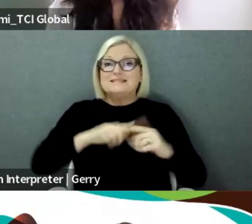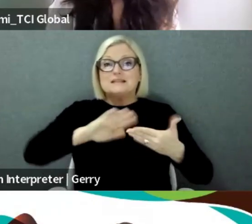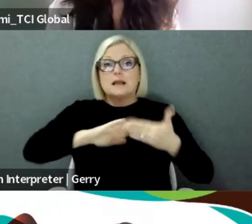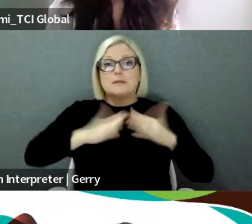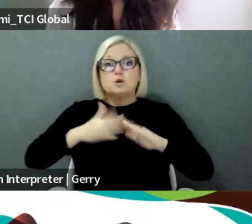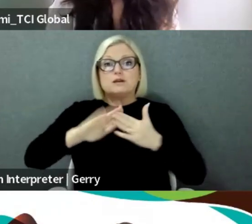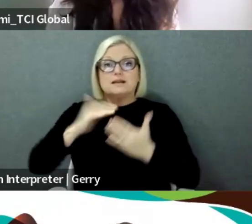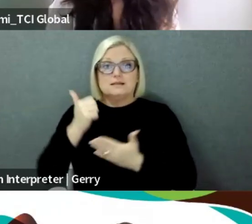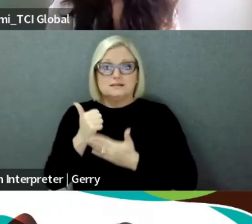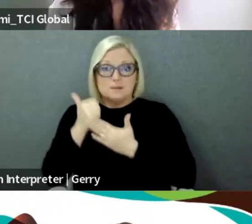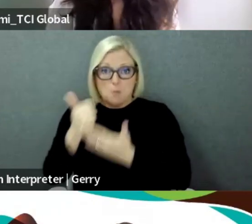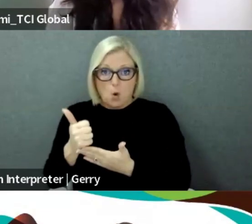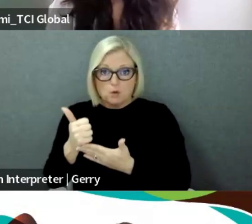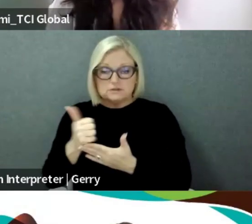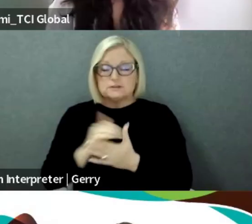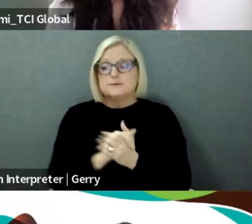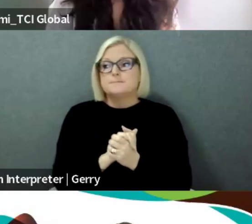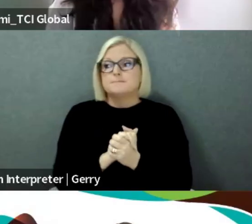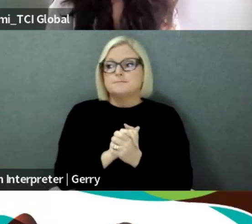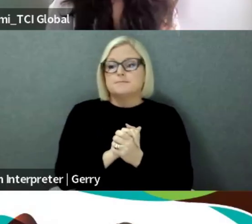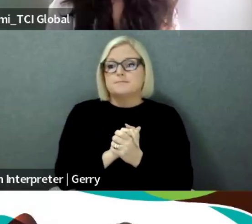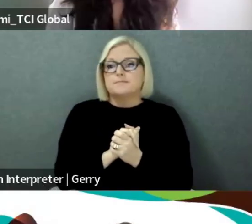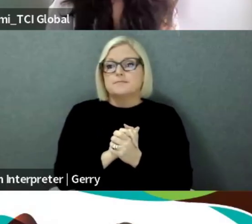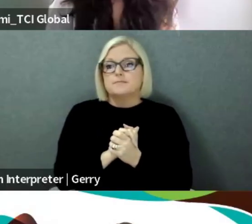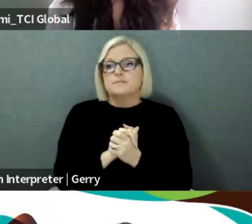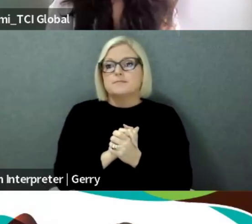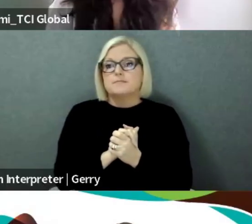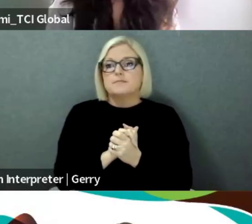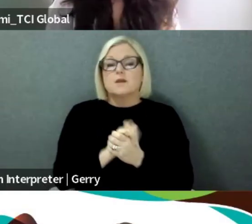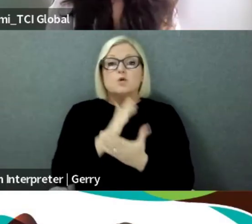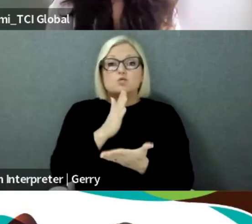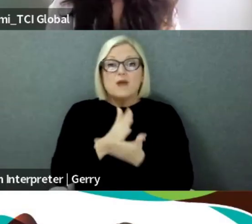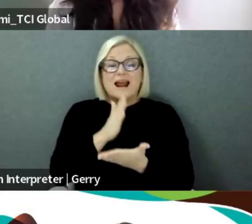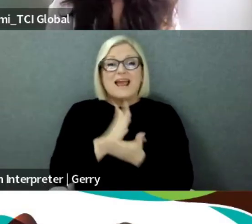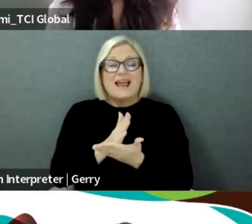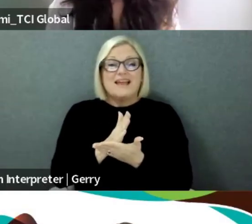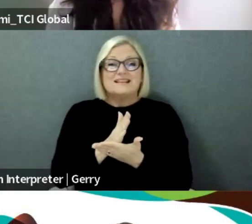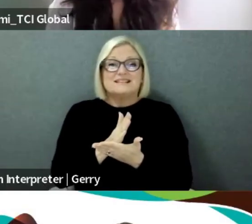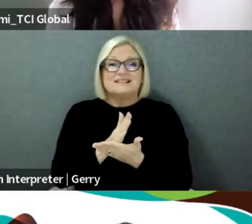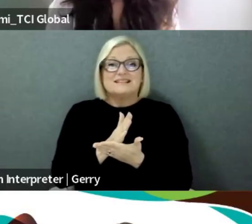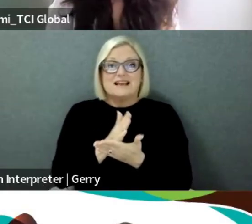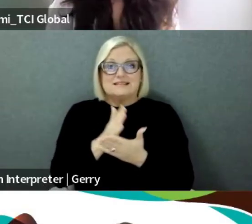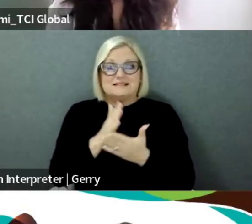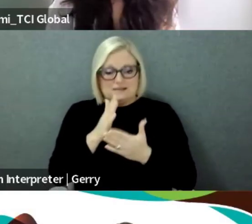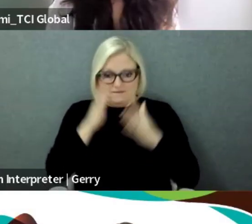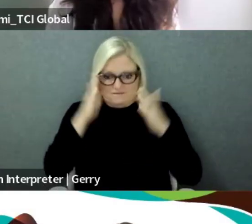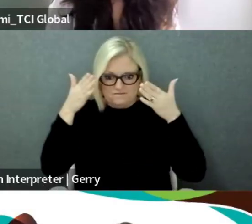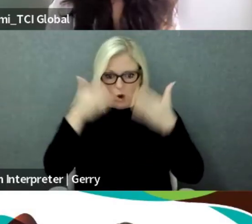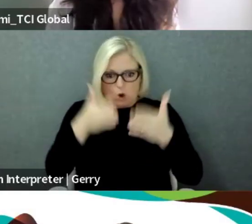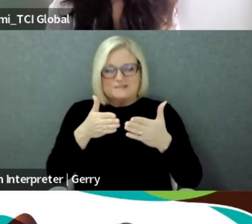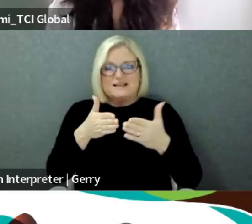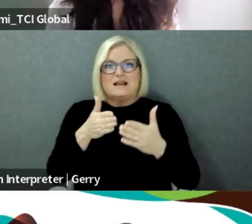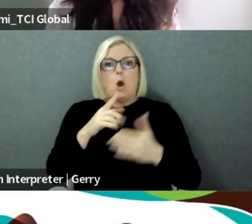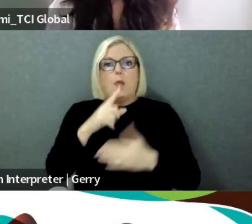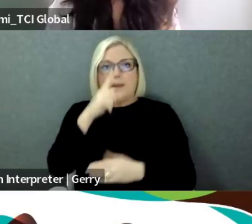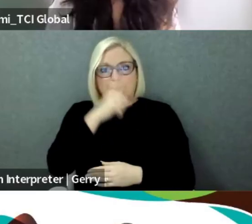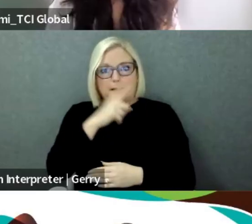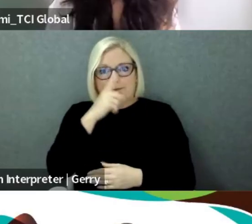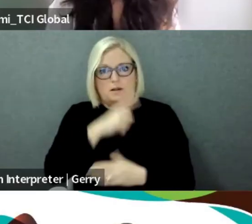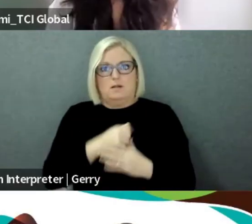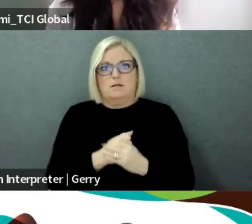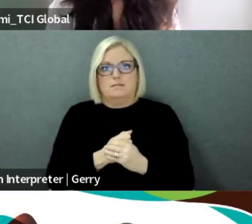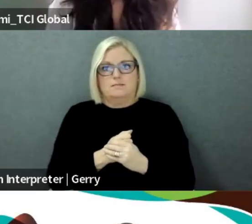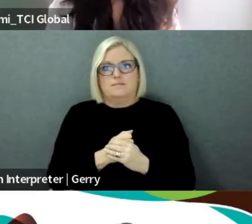practice, it's really about having a person-centred approach driven by the will and preferences of people